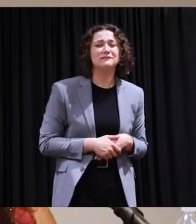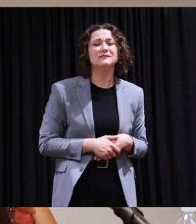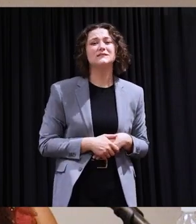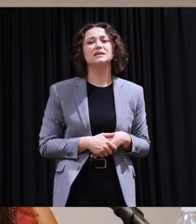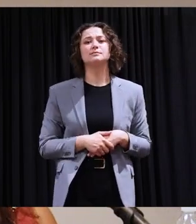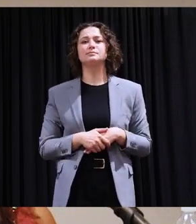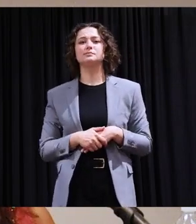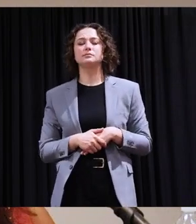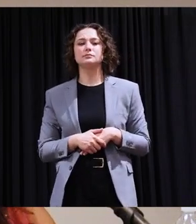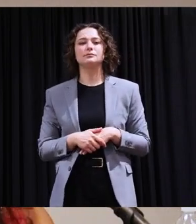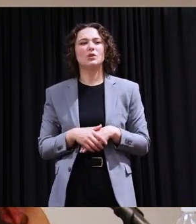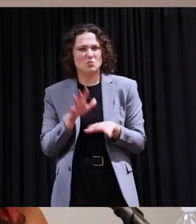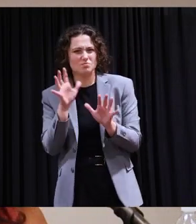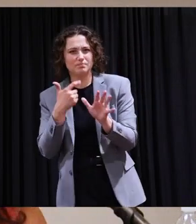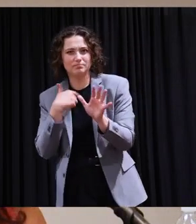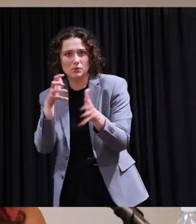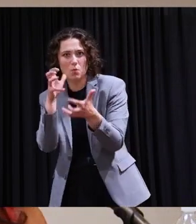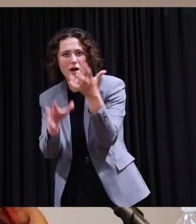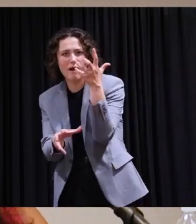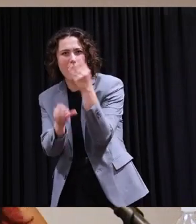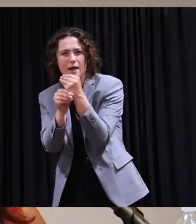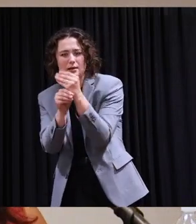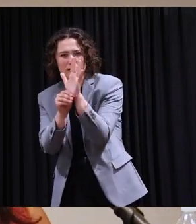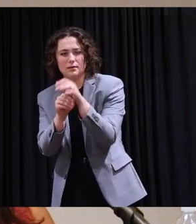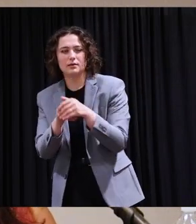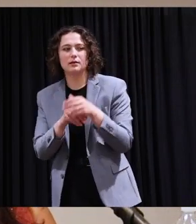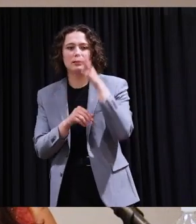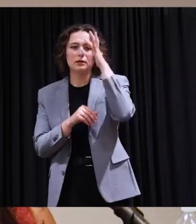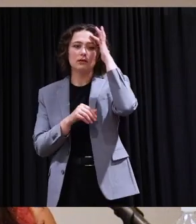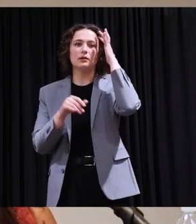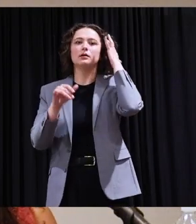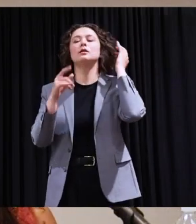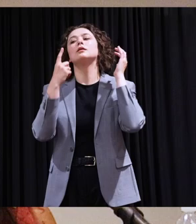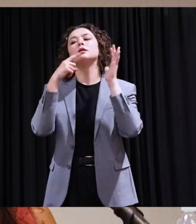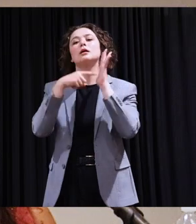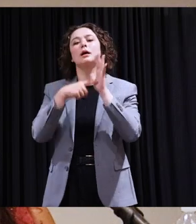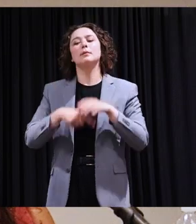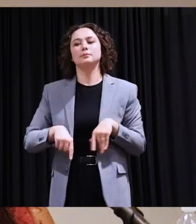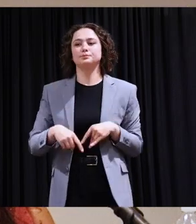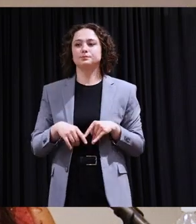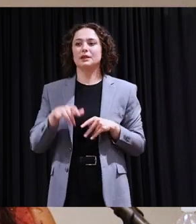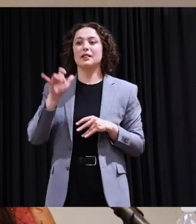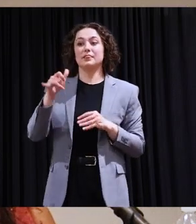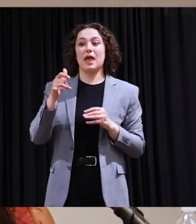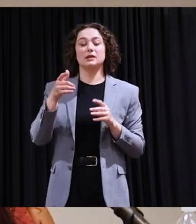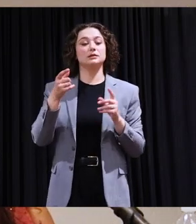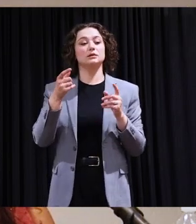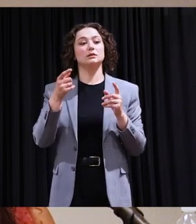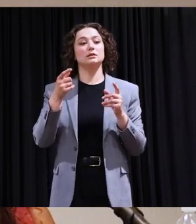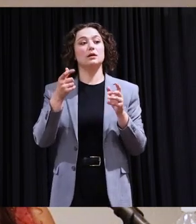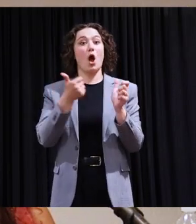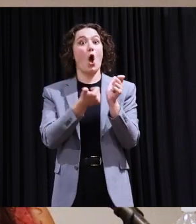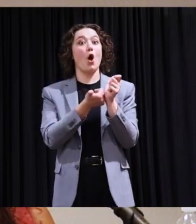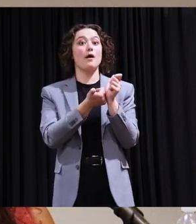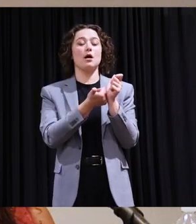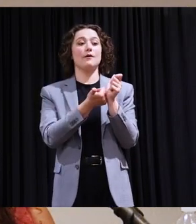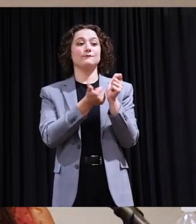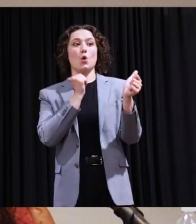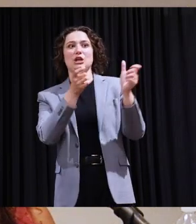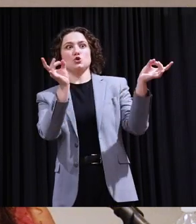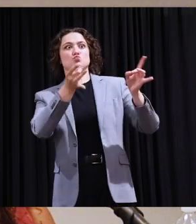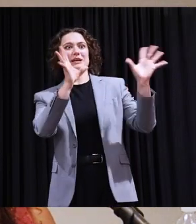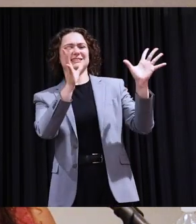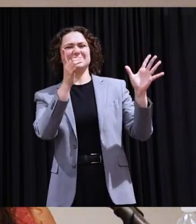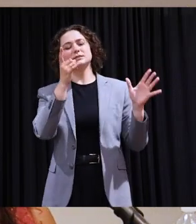too? Like, I definitely agree, Brianna. Like, that approach of moving away from crisis. Like, why does a person have to